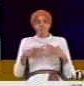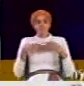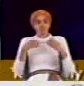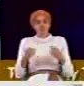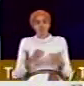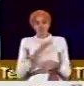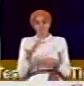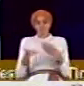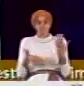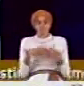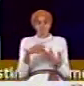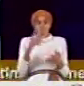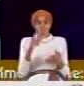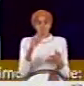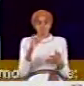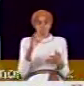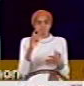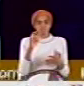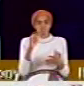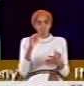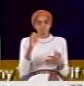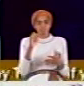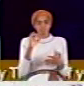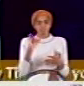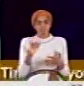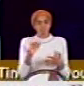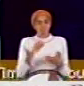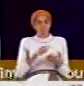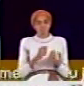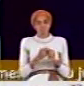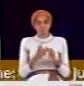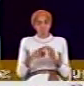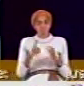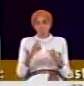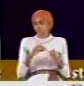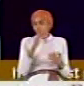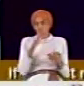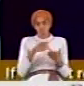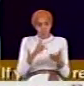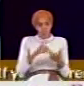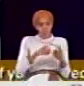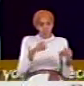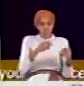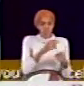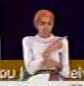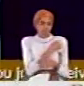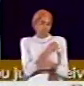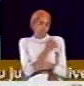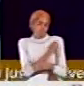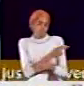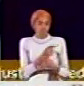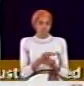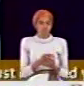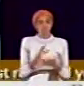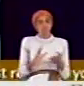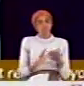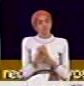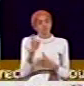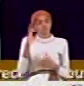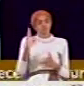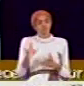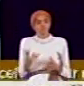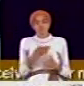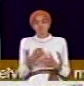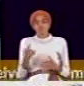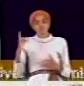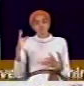these things, I can tell you, I have no money to go to the hospital. You have problem? Believe God. As God need it for